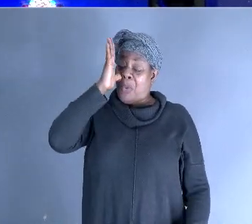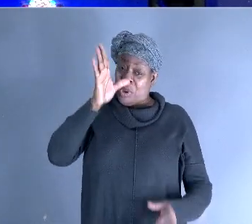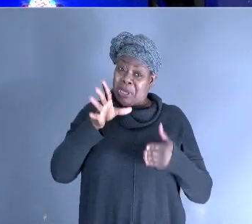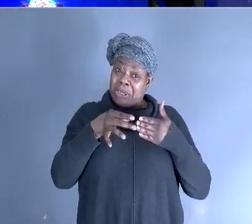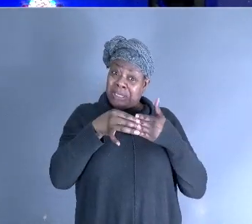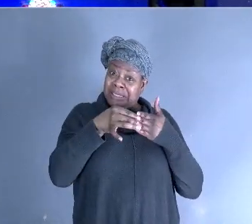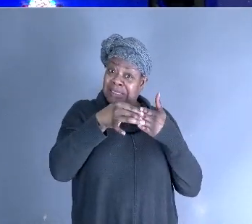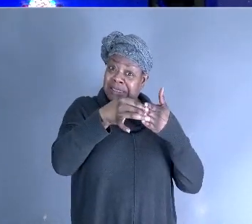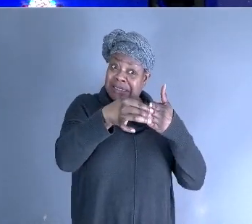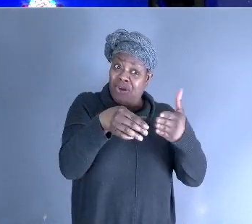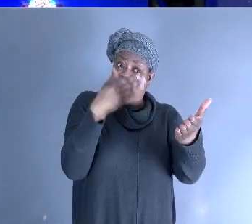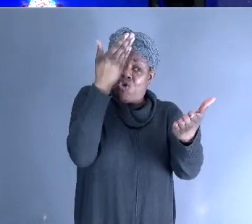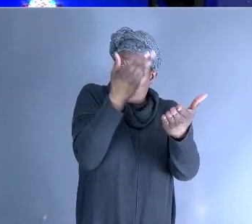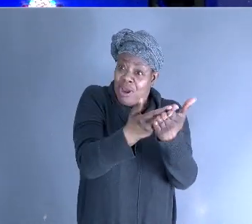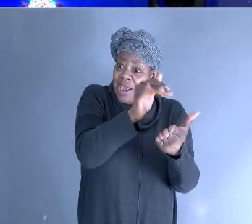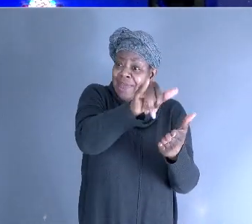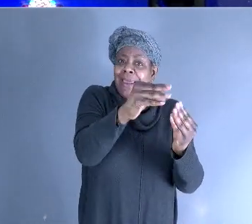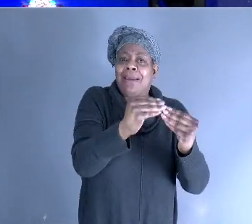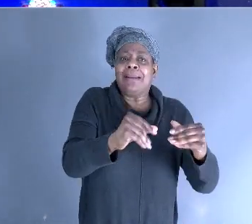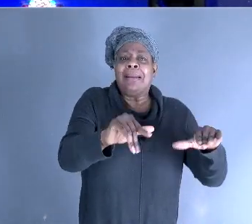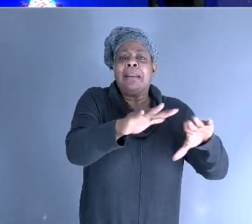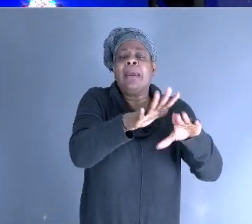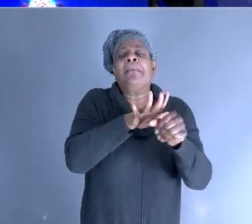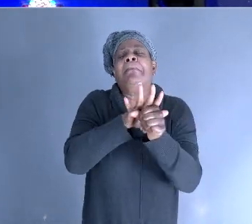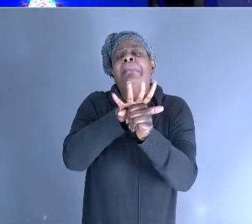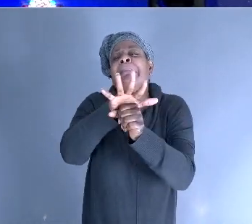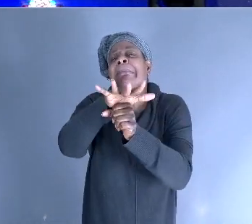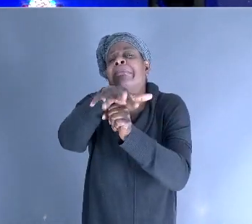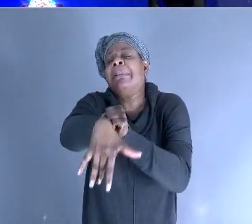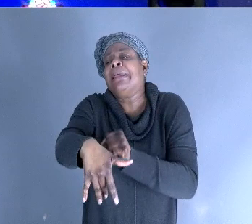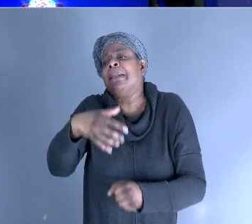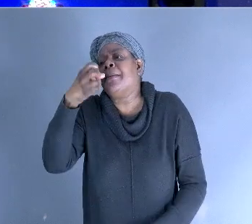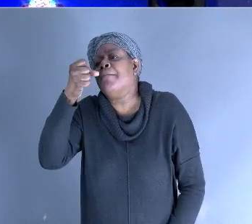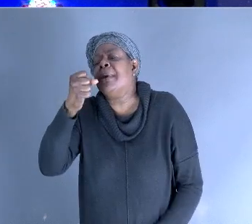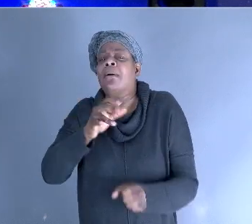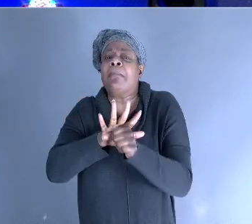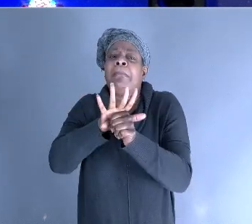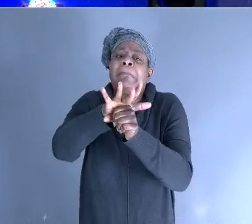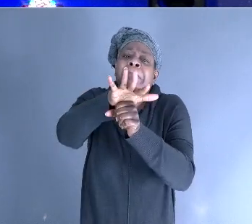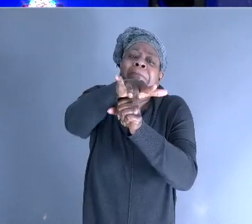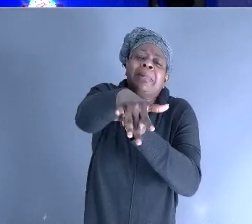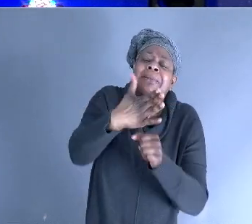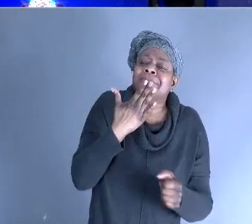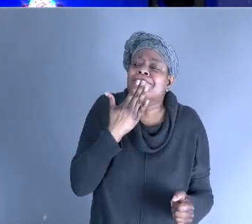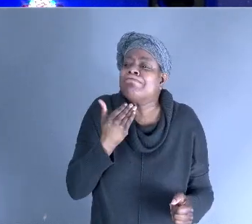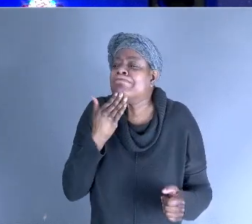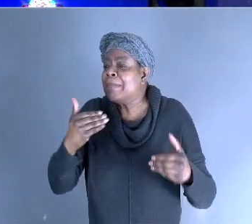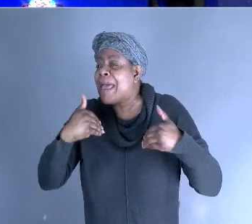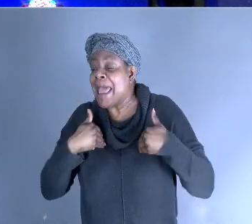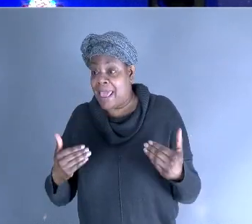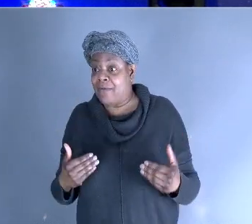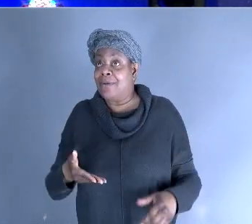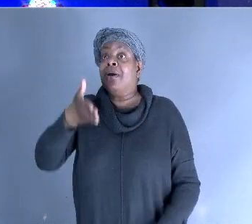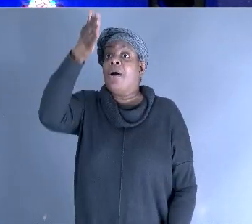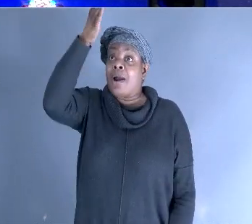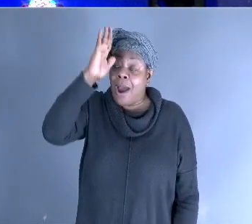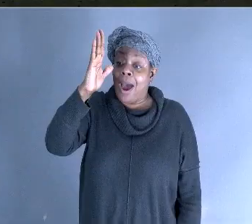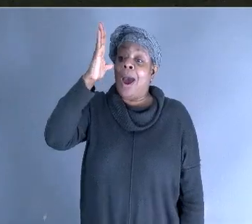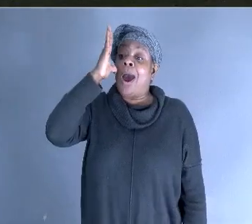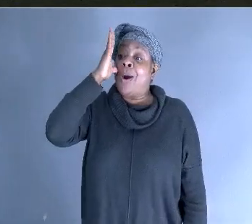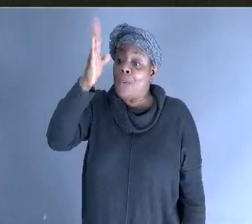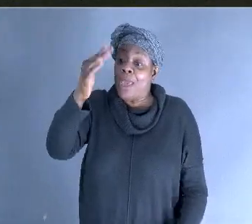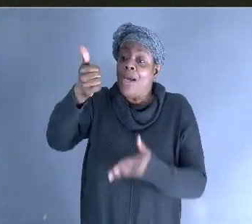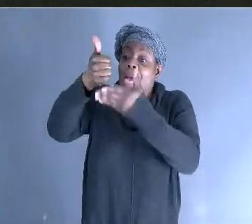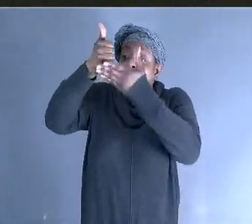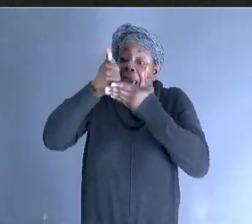A land flowing with milk and honey, And He will give it to us. You got to